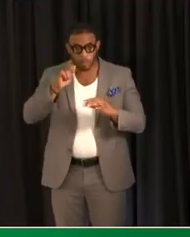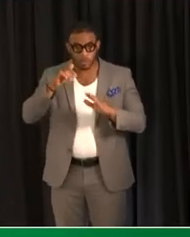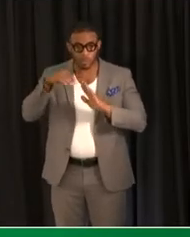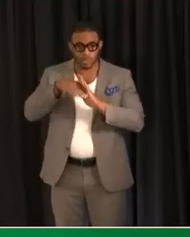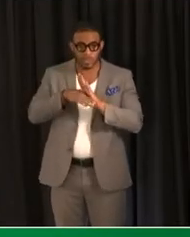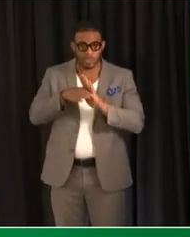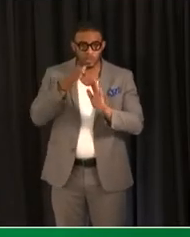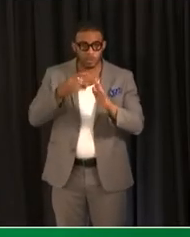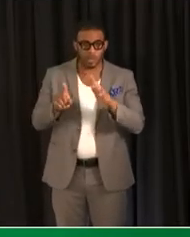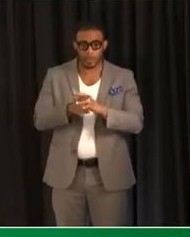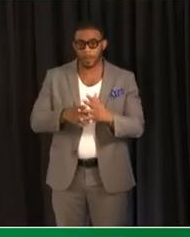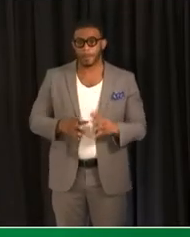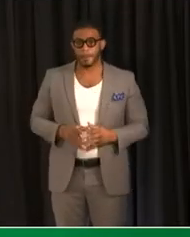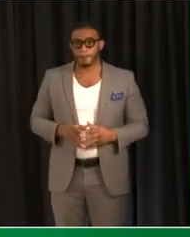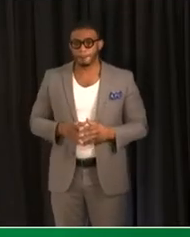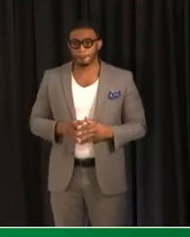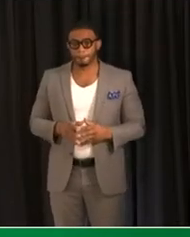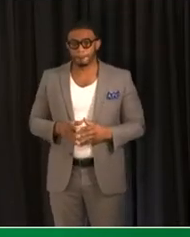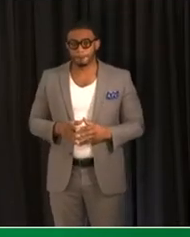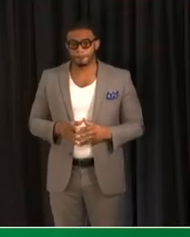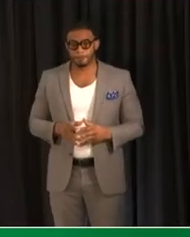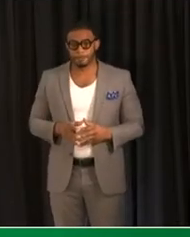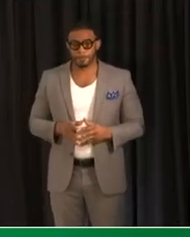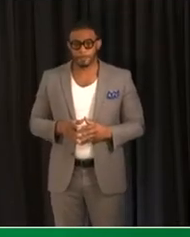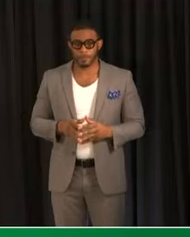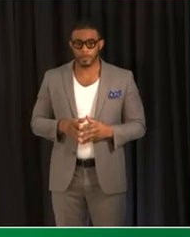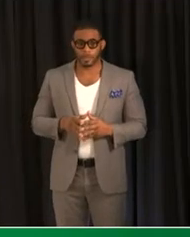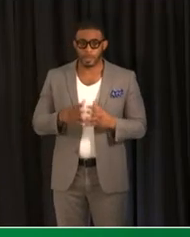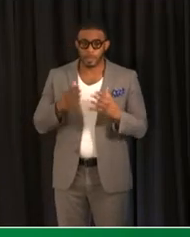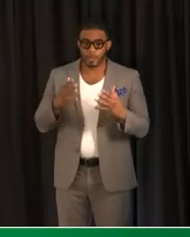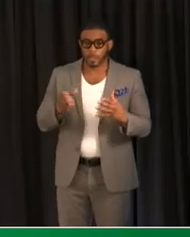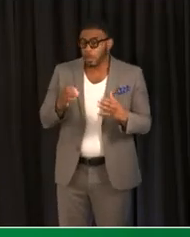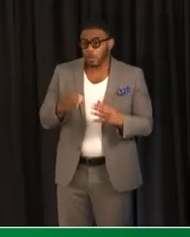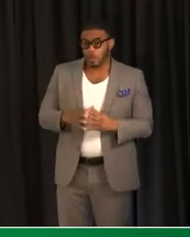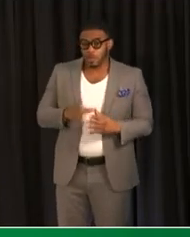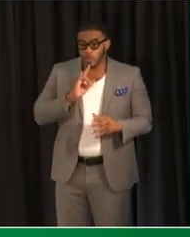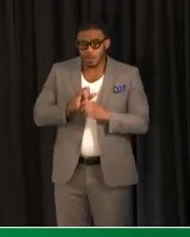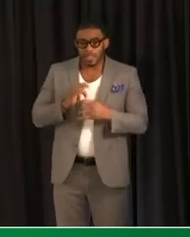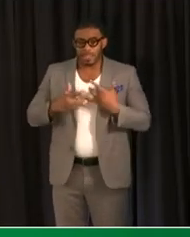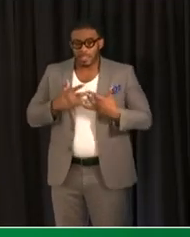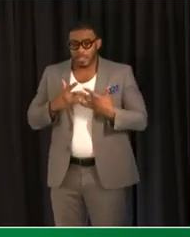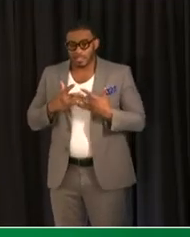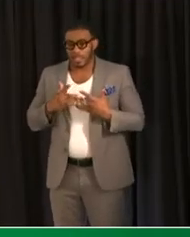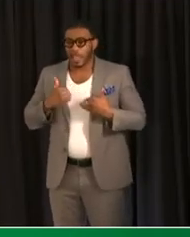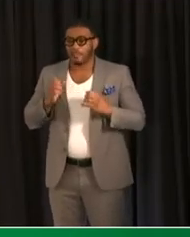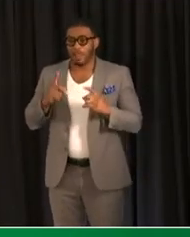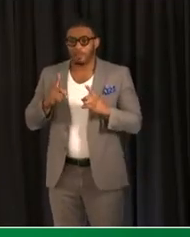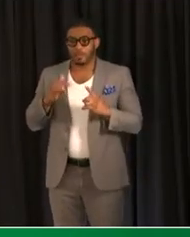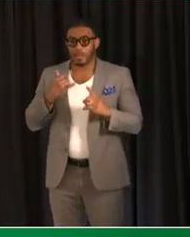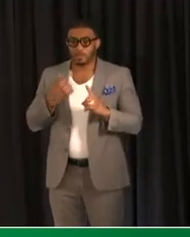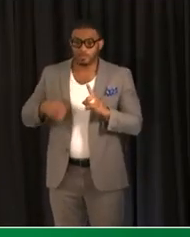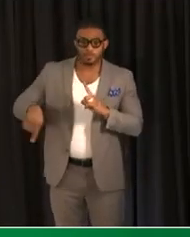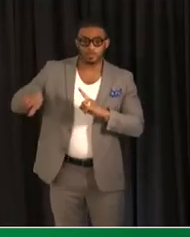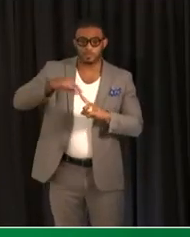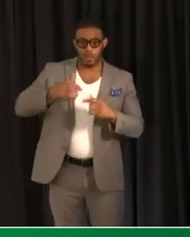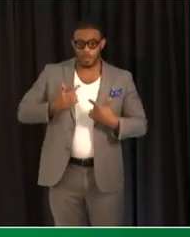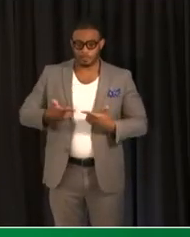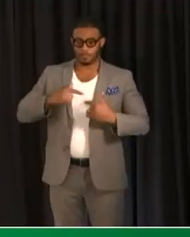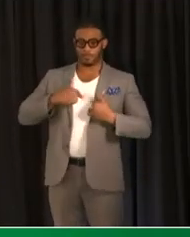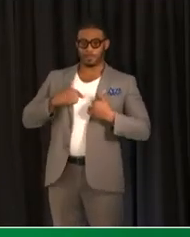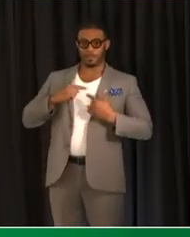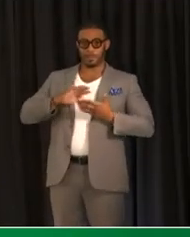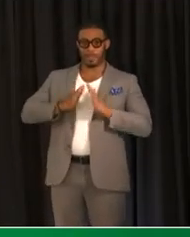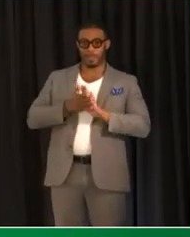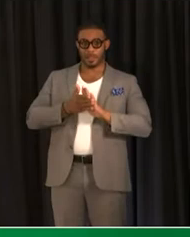didn't know was a recession that was coming, or that we were in the middle of and coming. And so it's really exciting to have that opportunity to do this